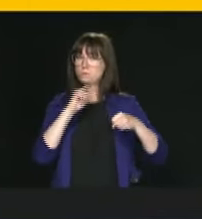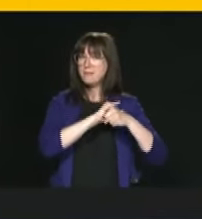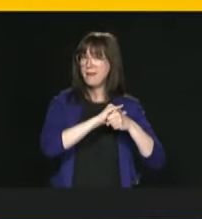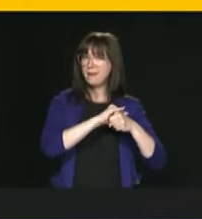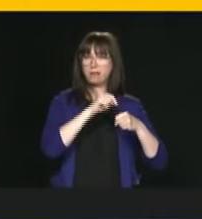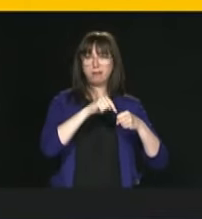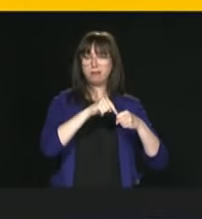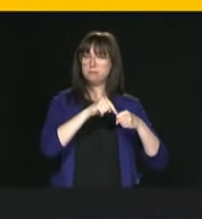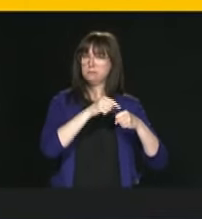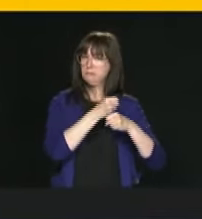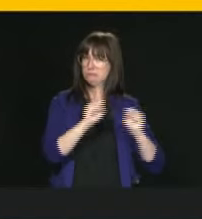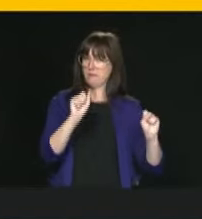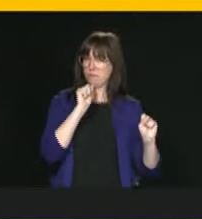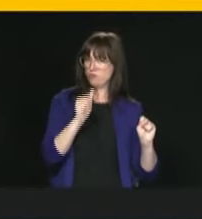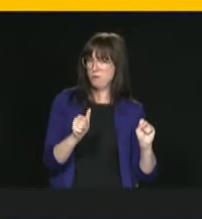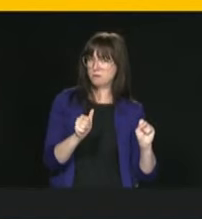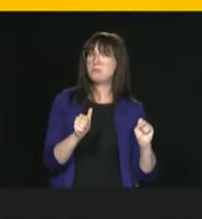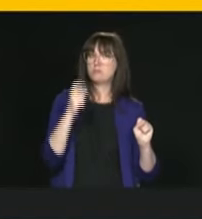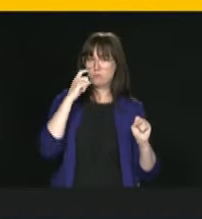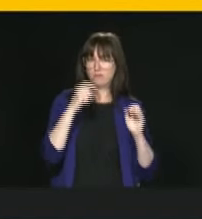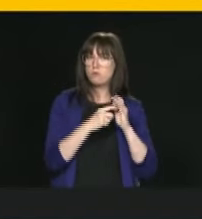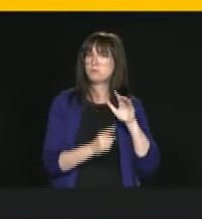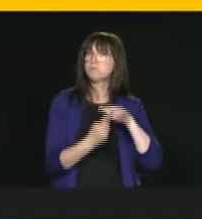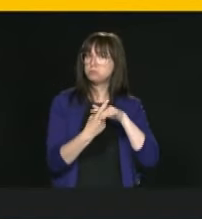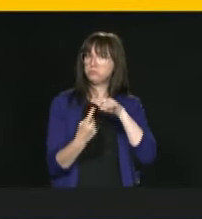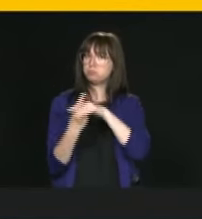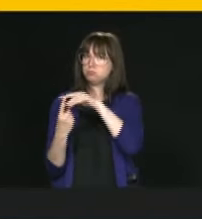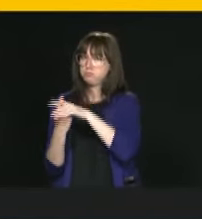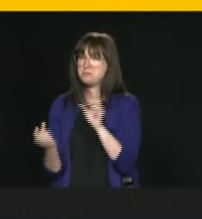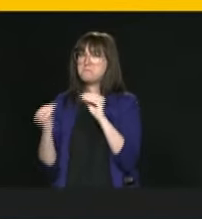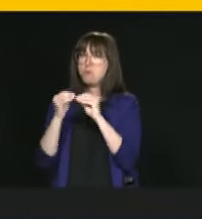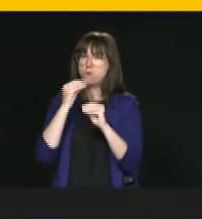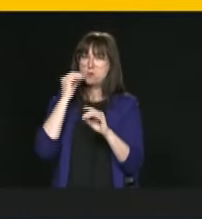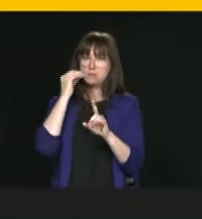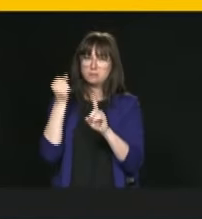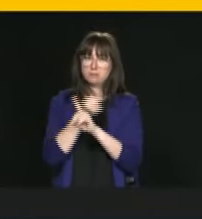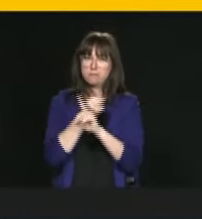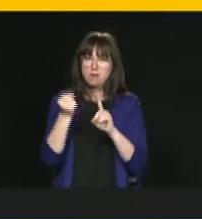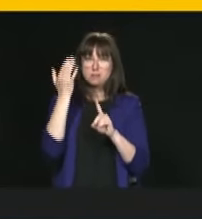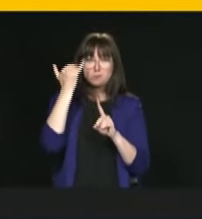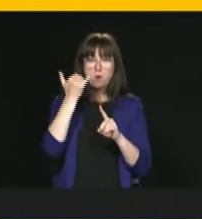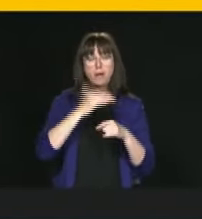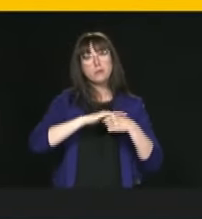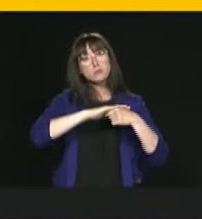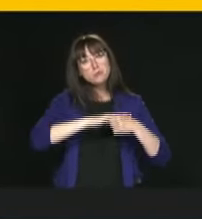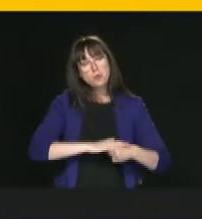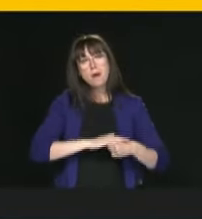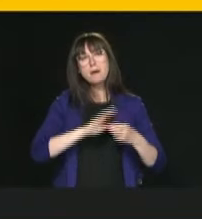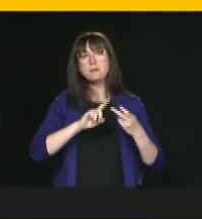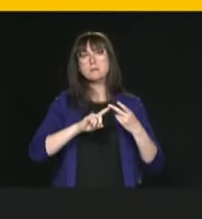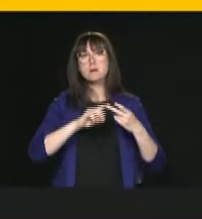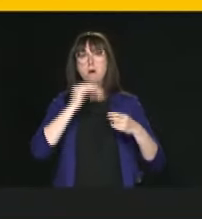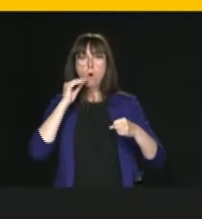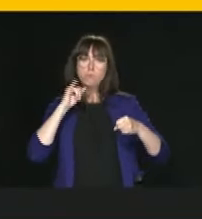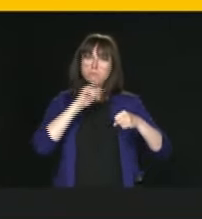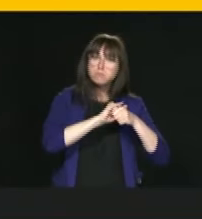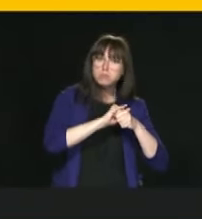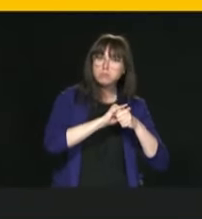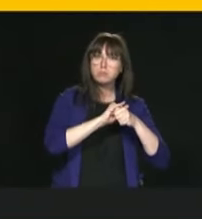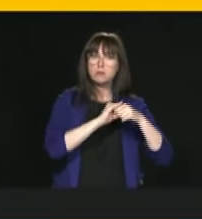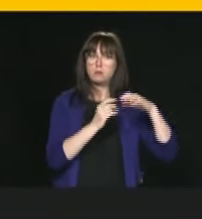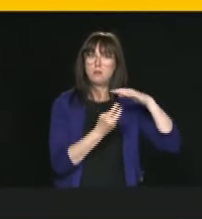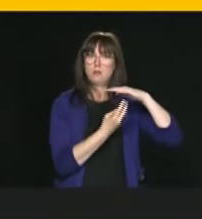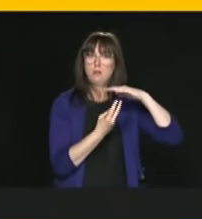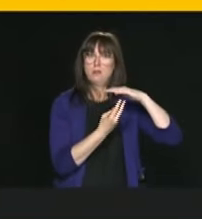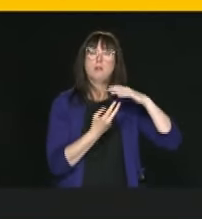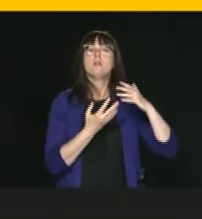isn't safe, a rise in domestic violence because of the stresses, because of the confinements, because of the challenges we're facing